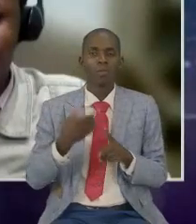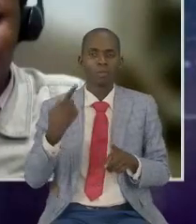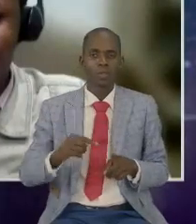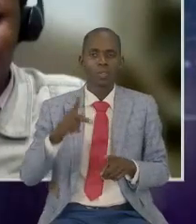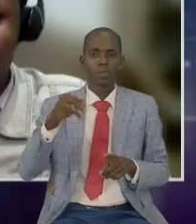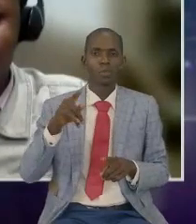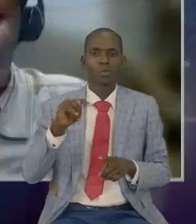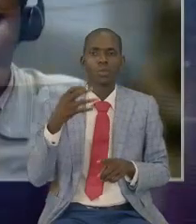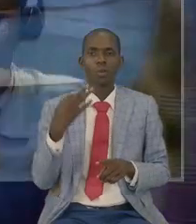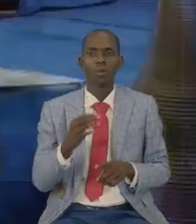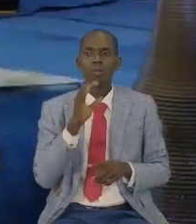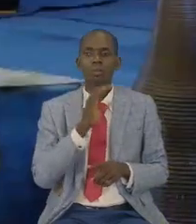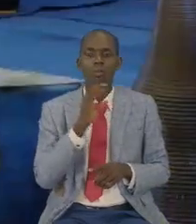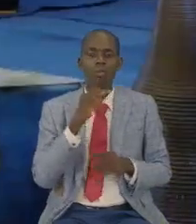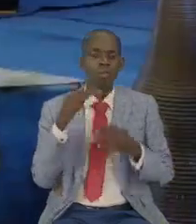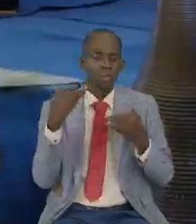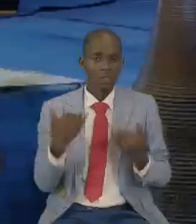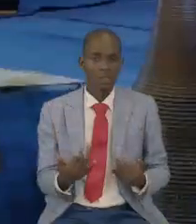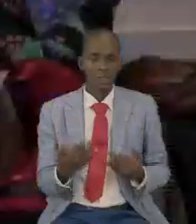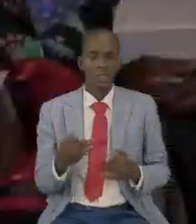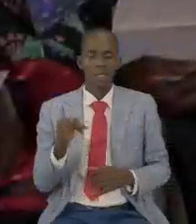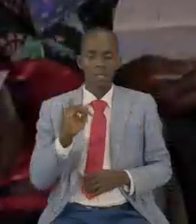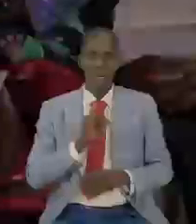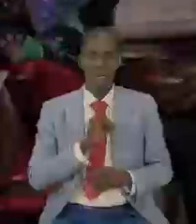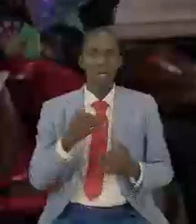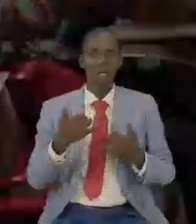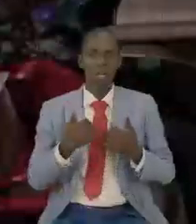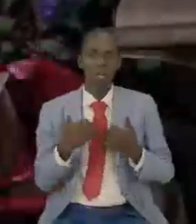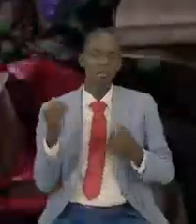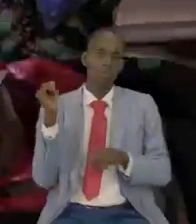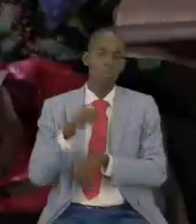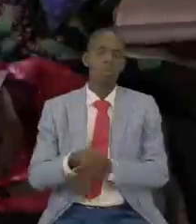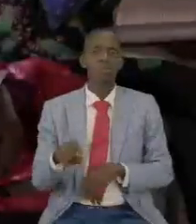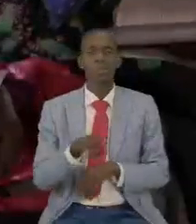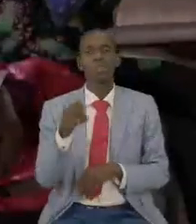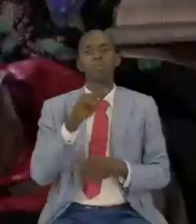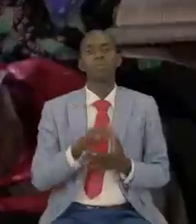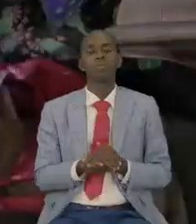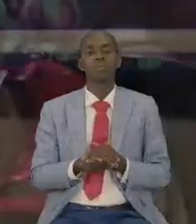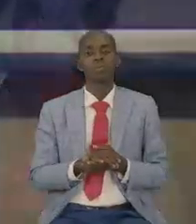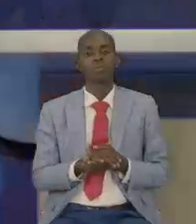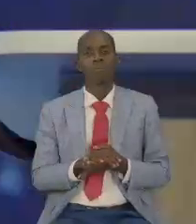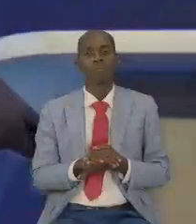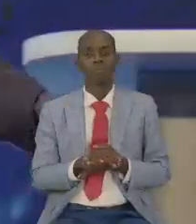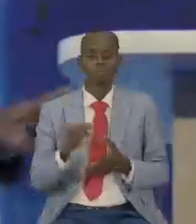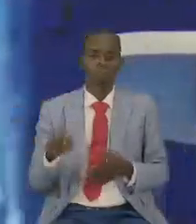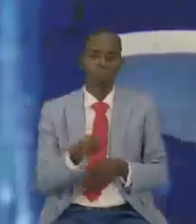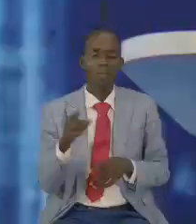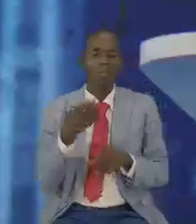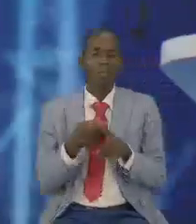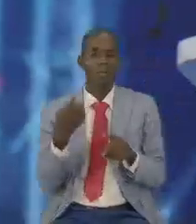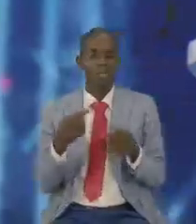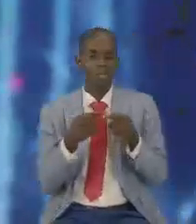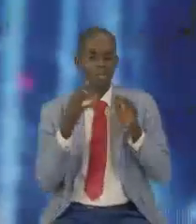have overcome them. Them from the enemy camp. Now you